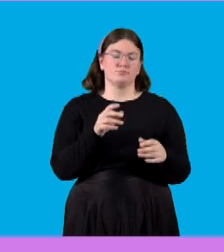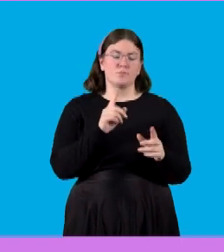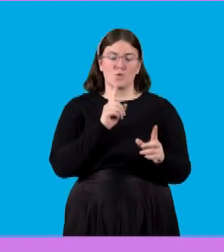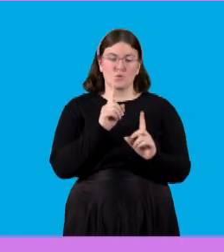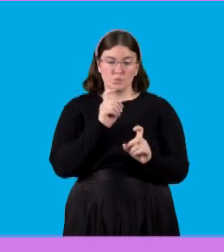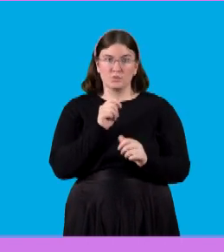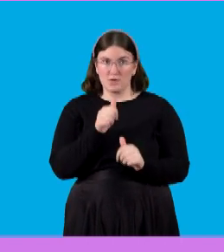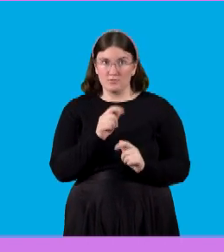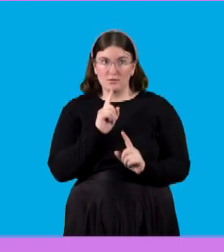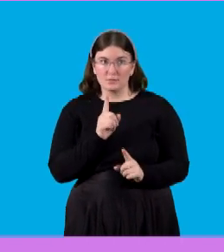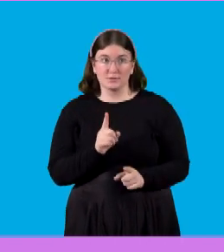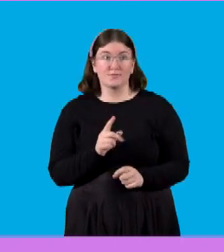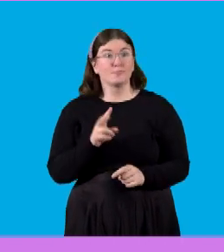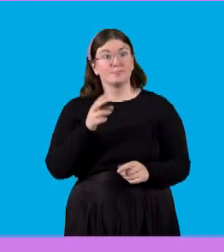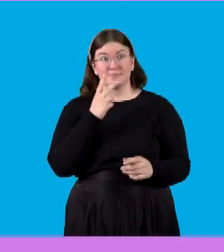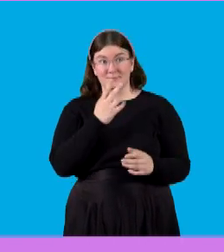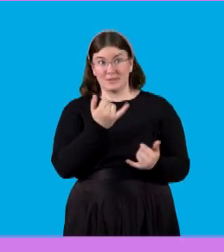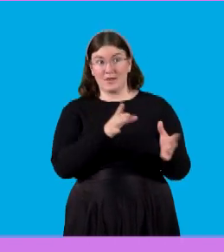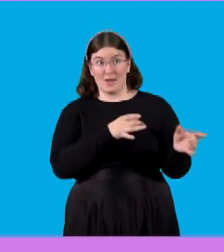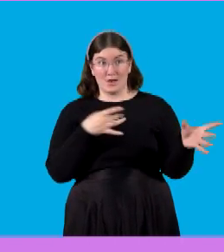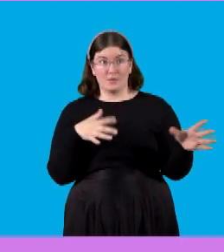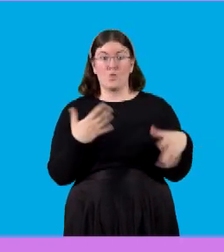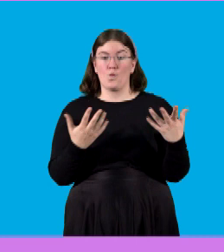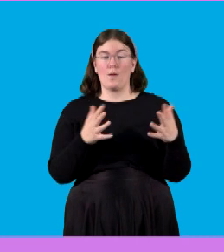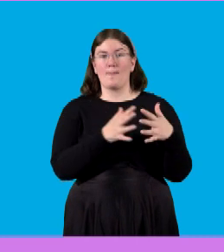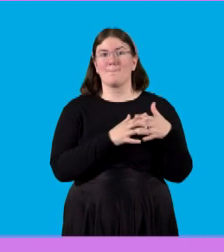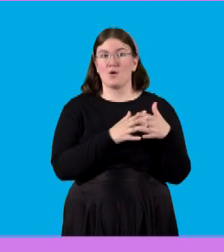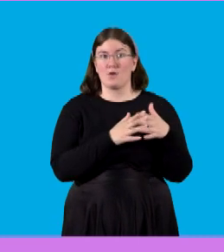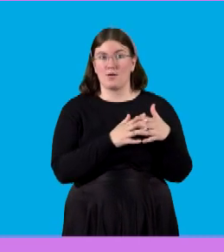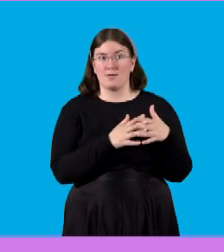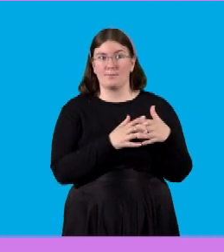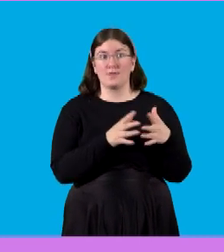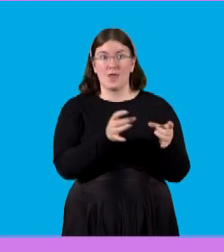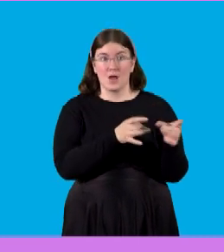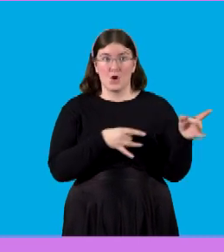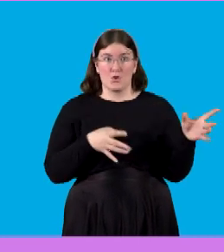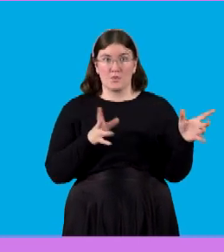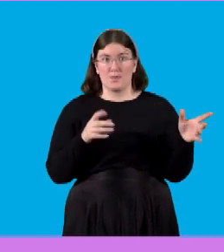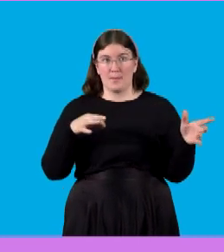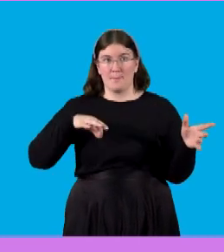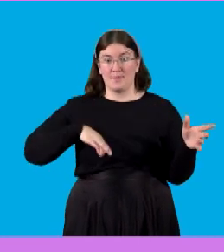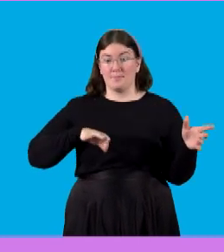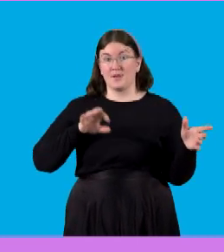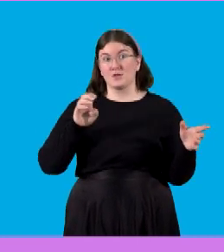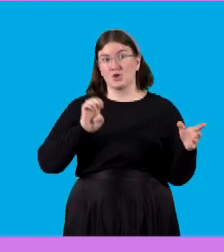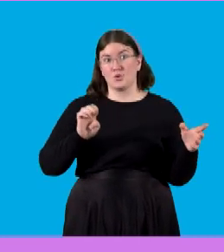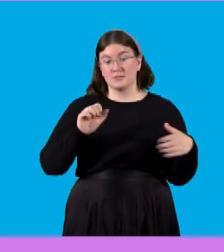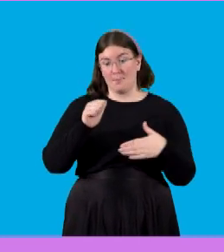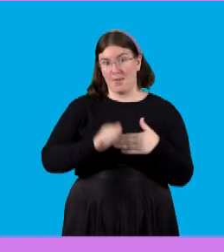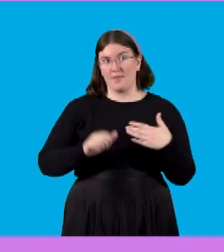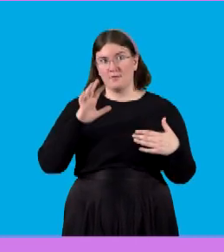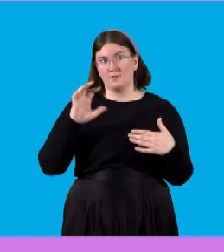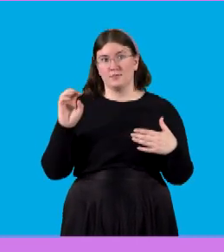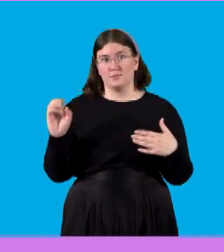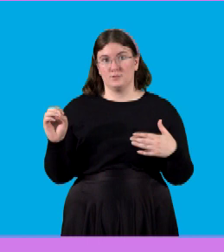referring to. It can either be in Ireland or in the United States of America. So in Ireland, she'll get paid 500 euros per